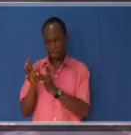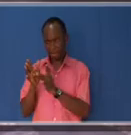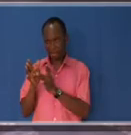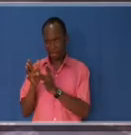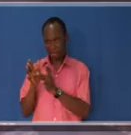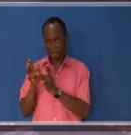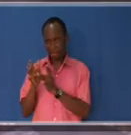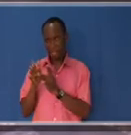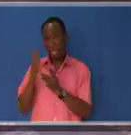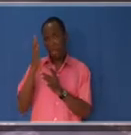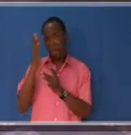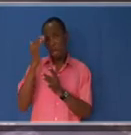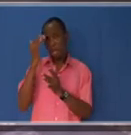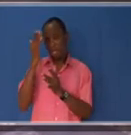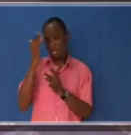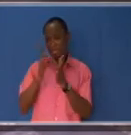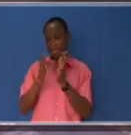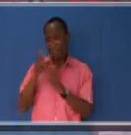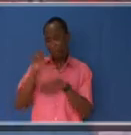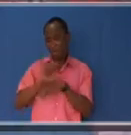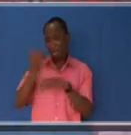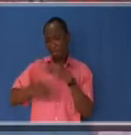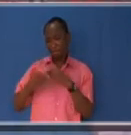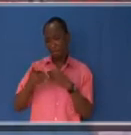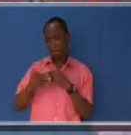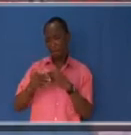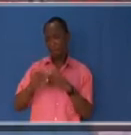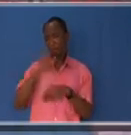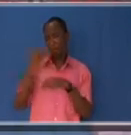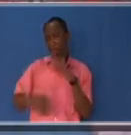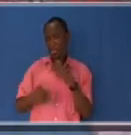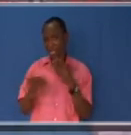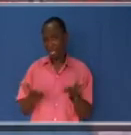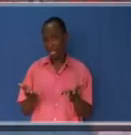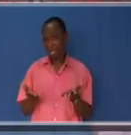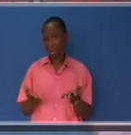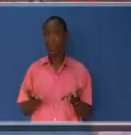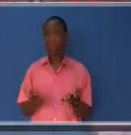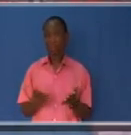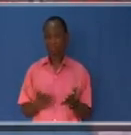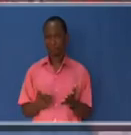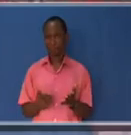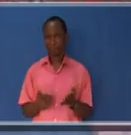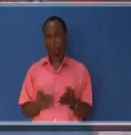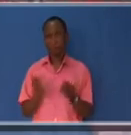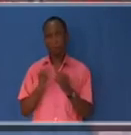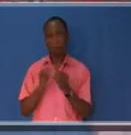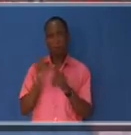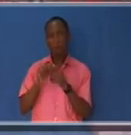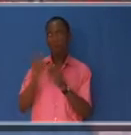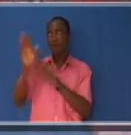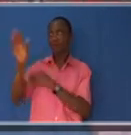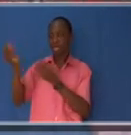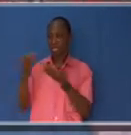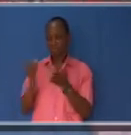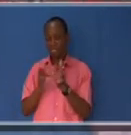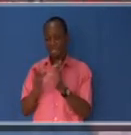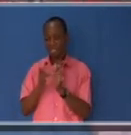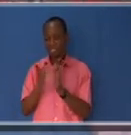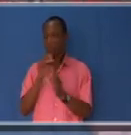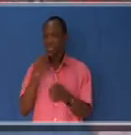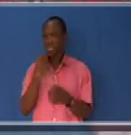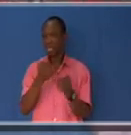time and his ascension, he did not tell the apostles, the Holy Spirit was going to take